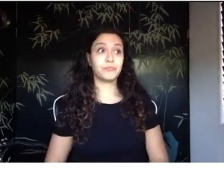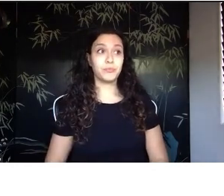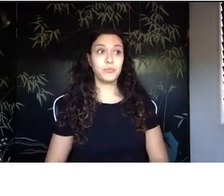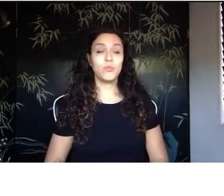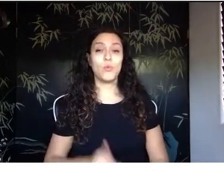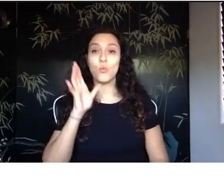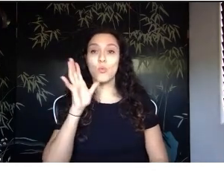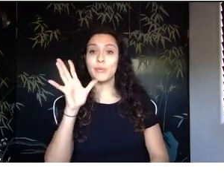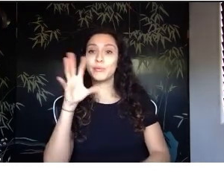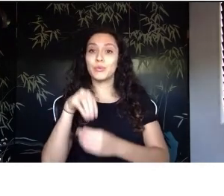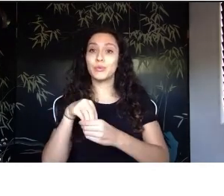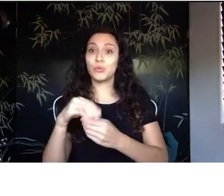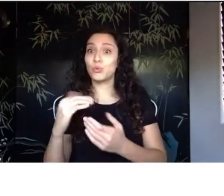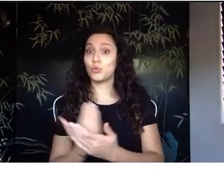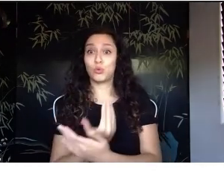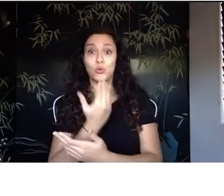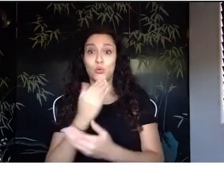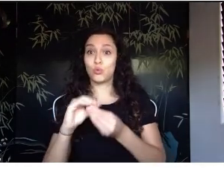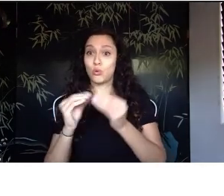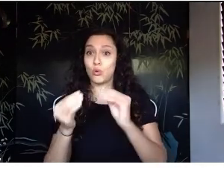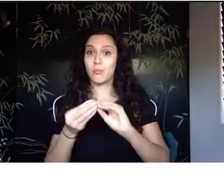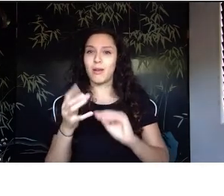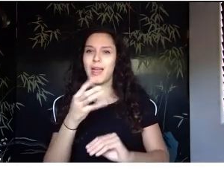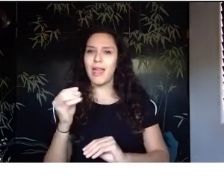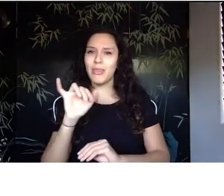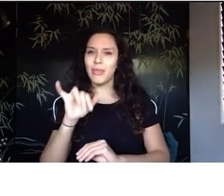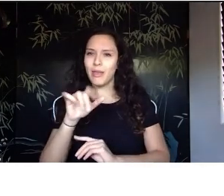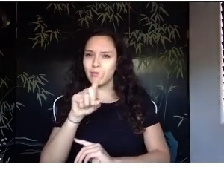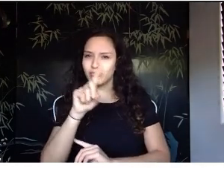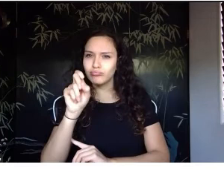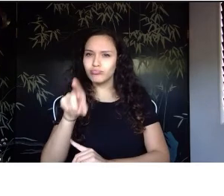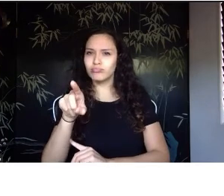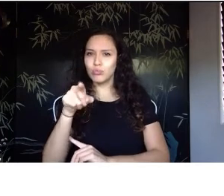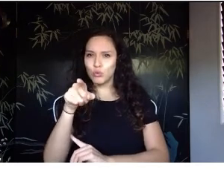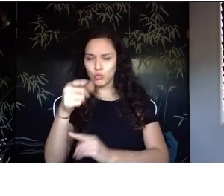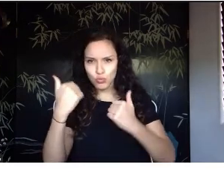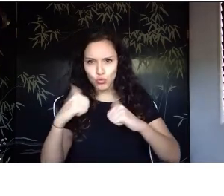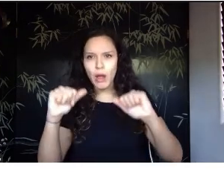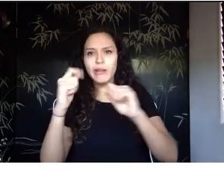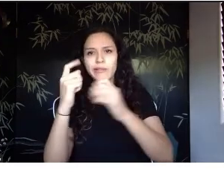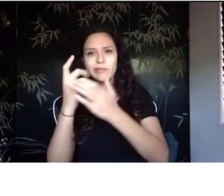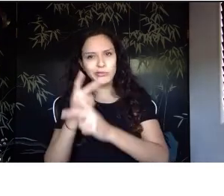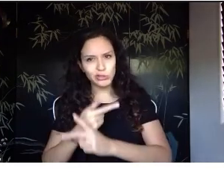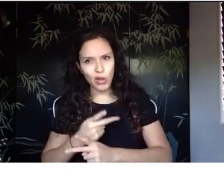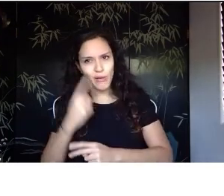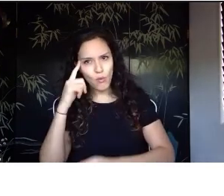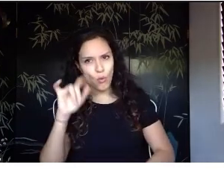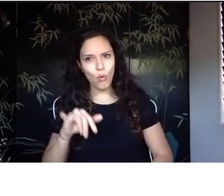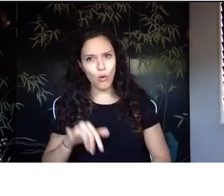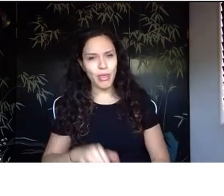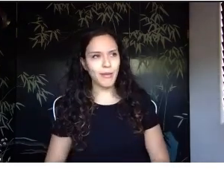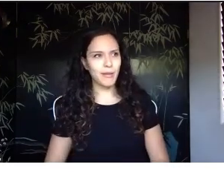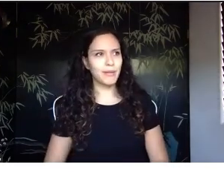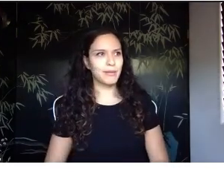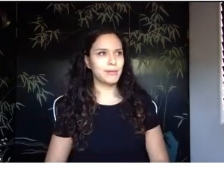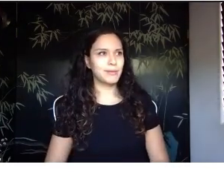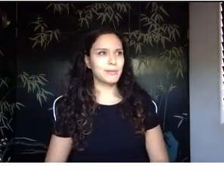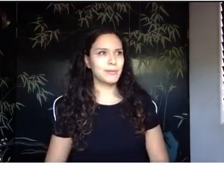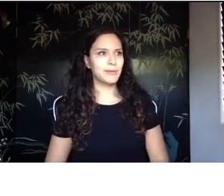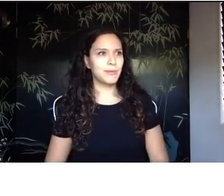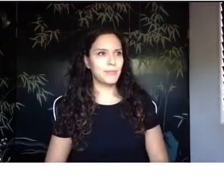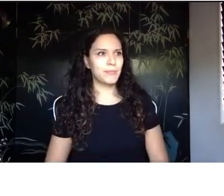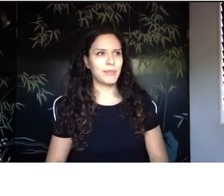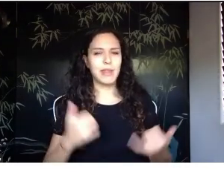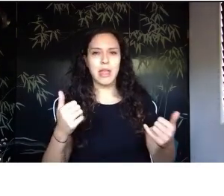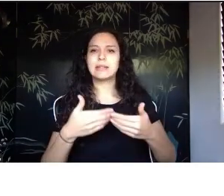one represents, will include the new number and an unknown that you are trying to find.